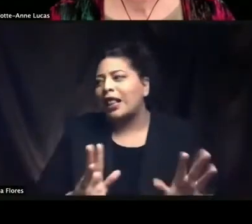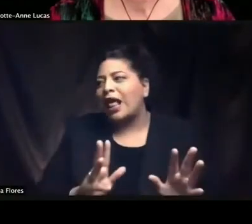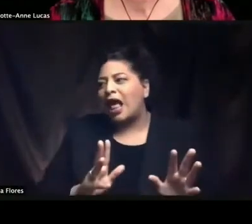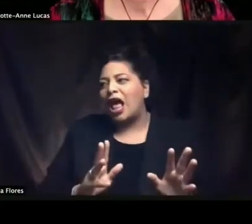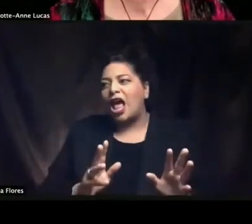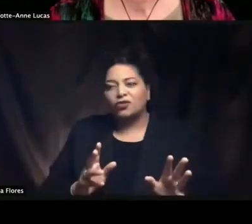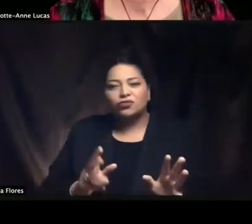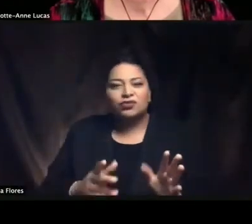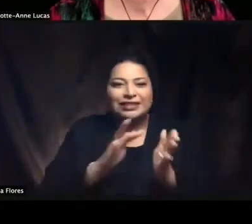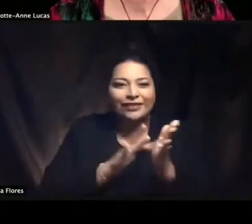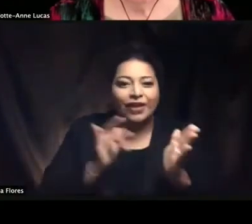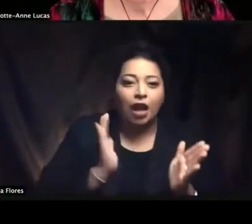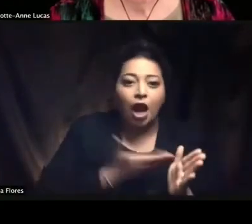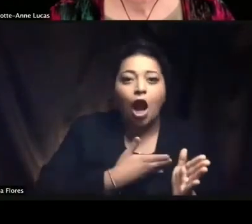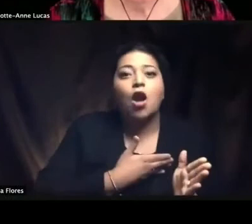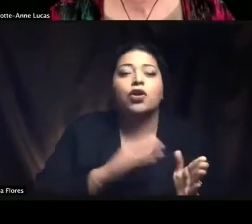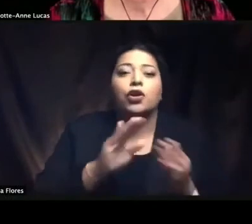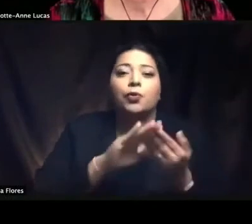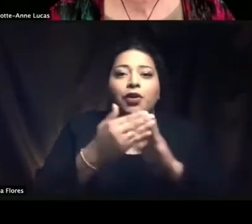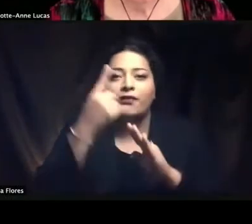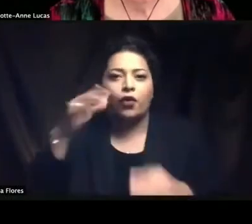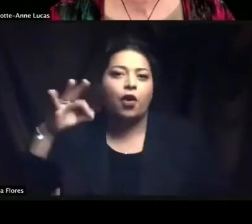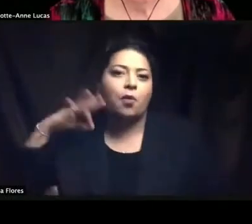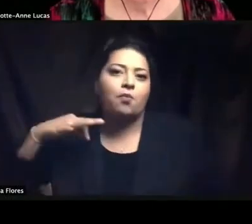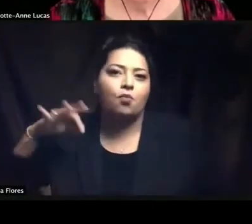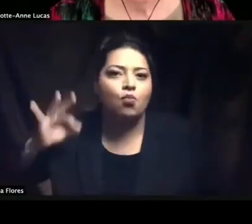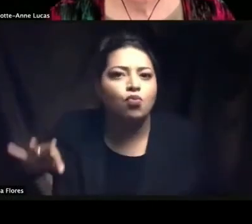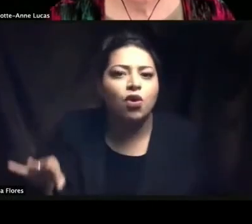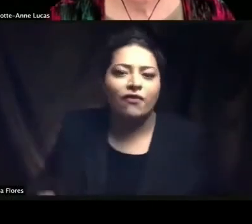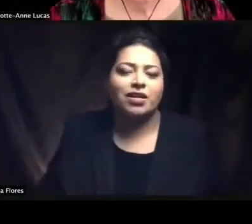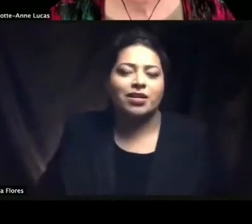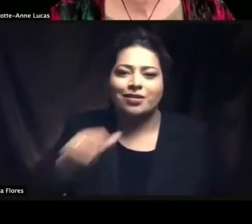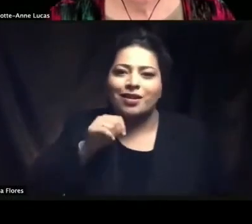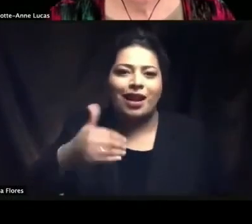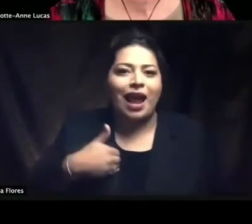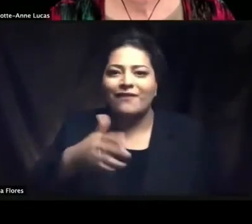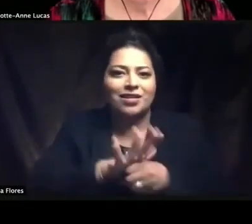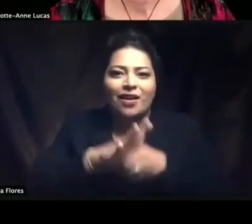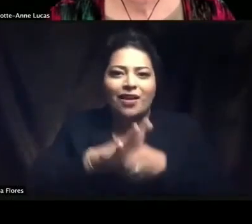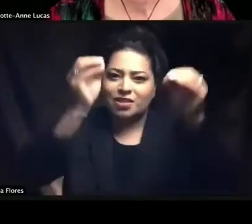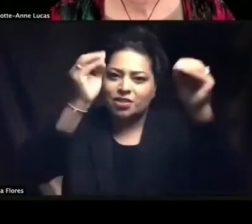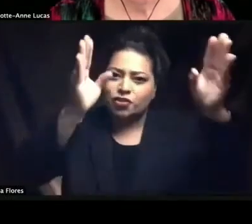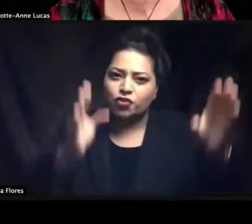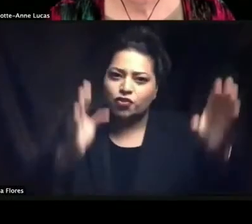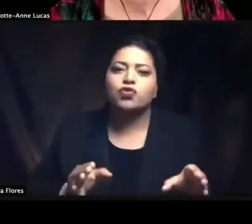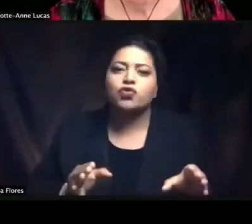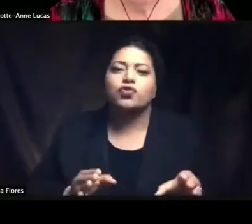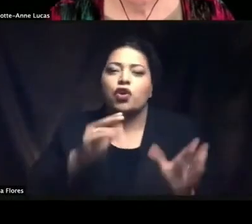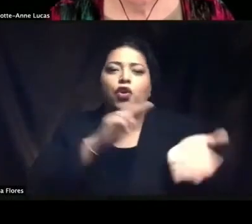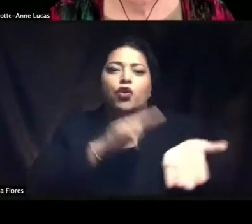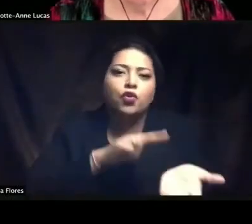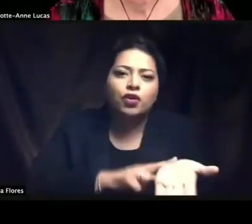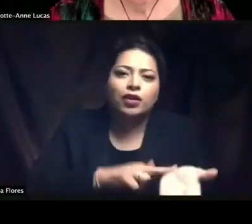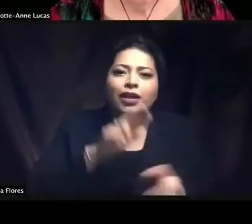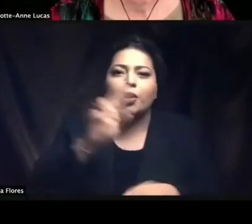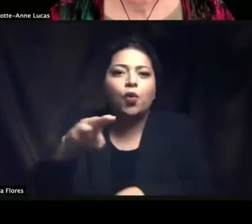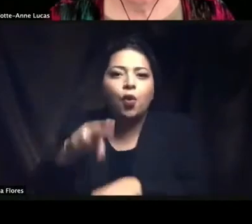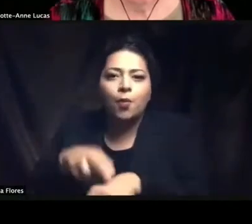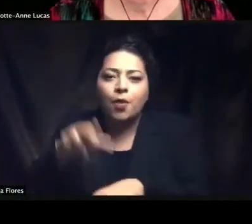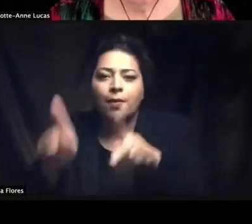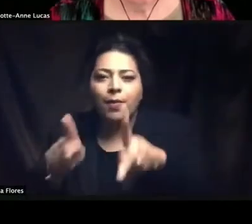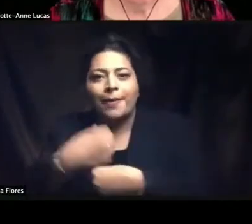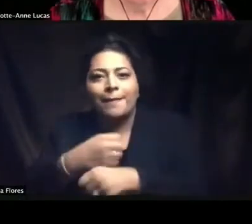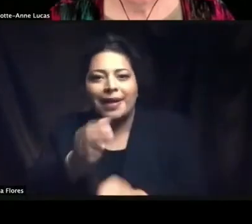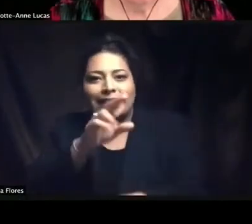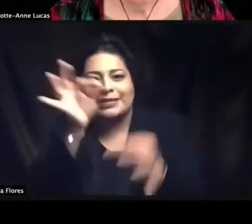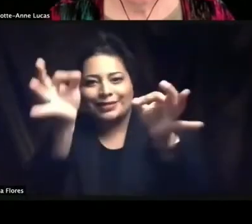our communities for profit. And we do not have enough teachers, nurses, caseworkers, and regular people who feel the impact of the decisions they make on the